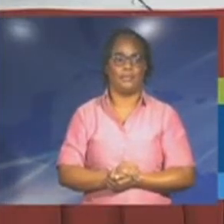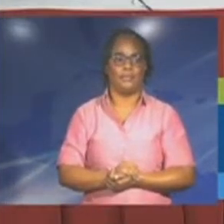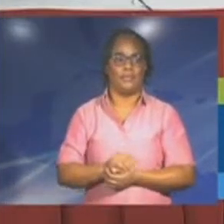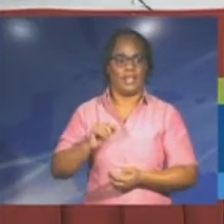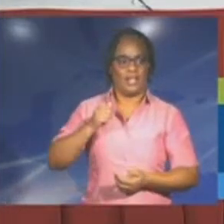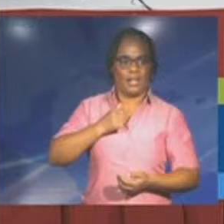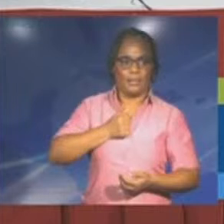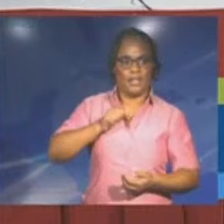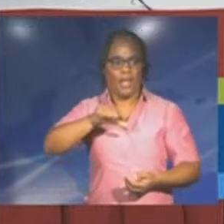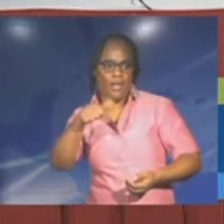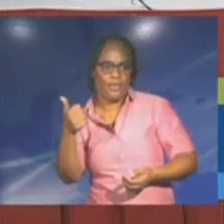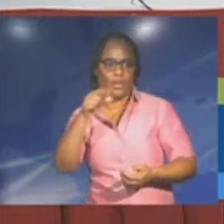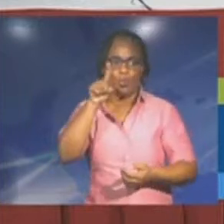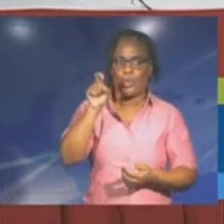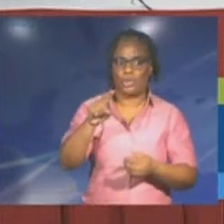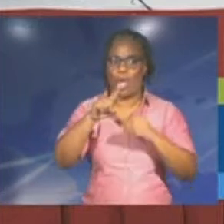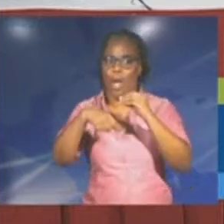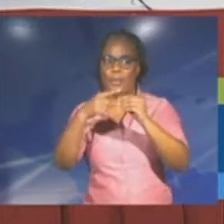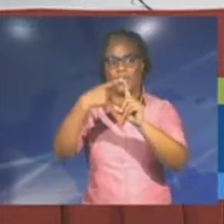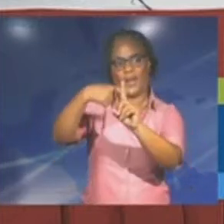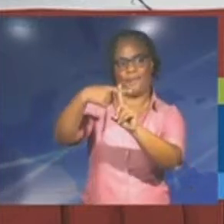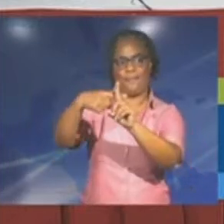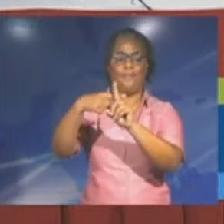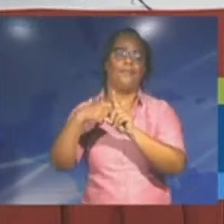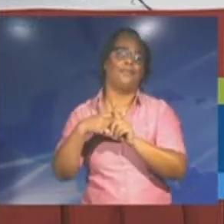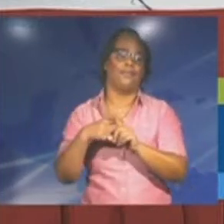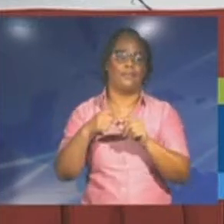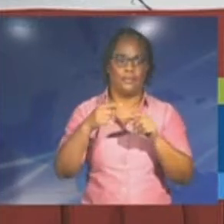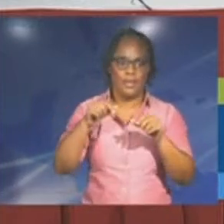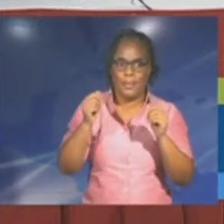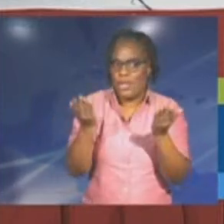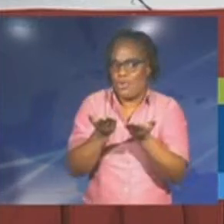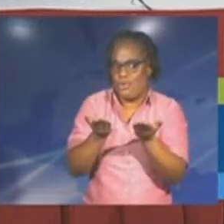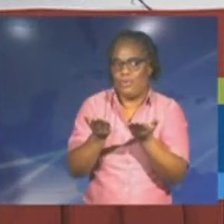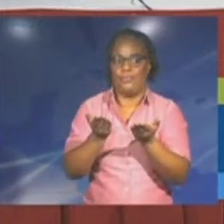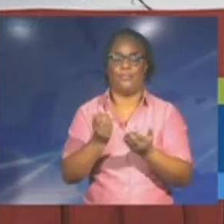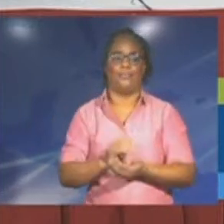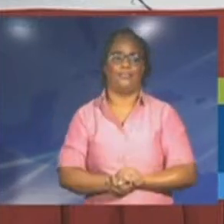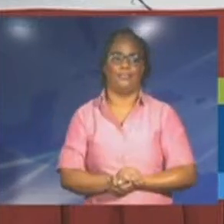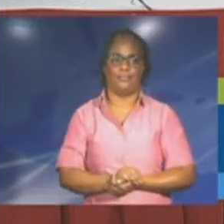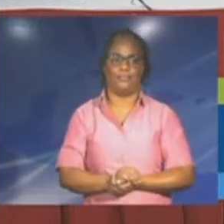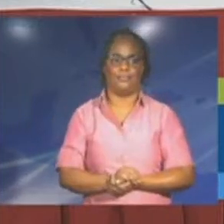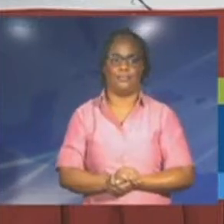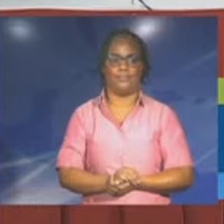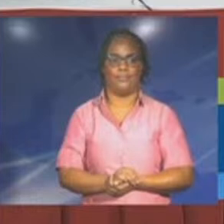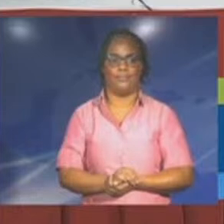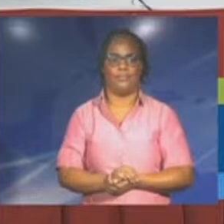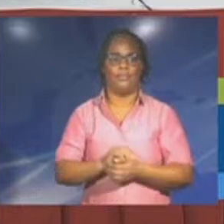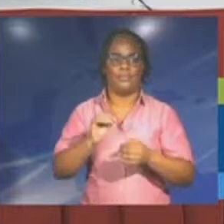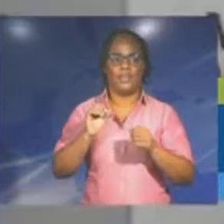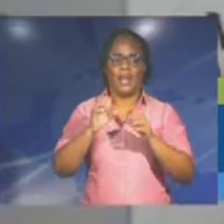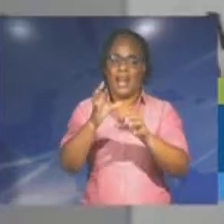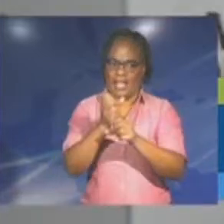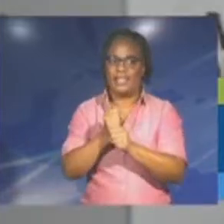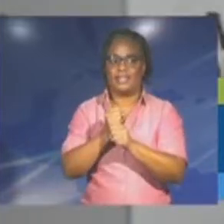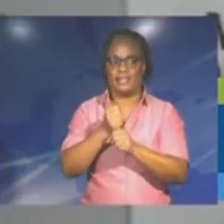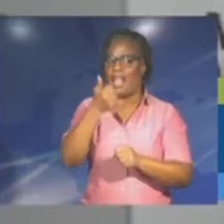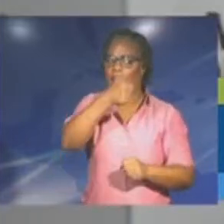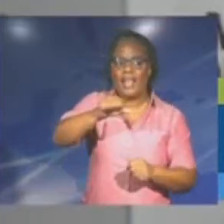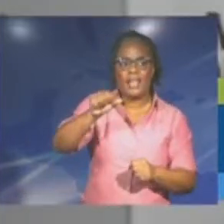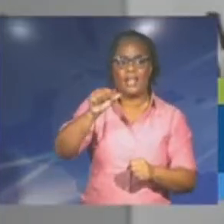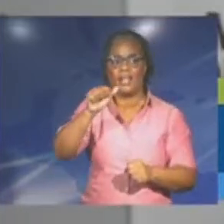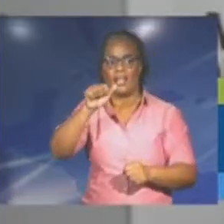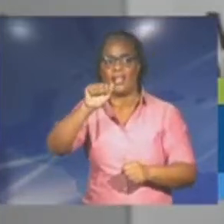about positive cases, so we do get reports of positives from any health facility, any laboratory,